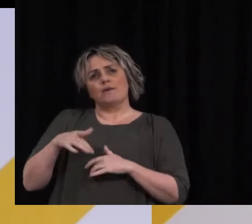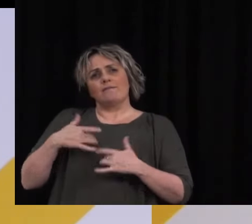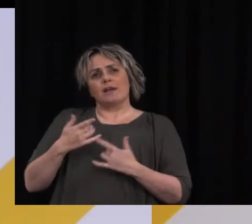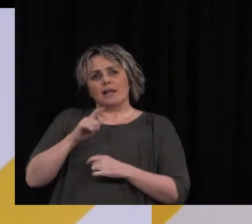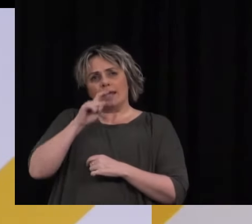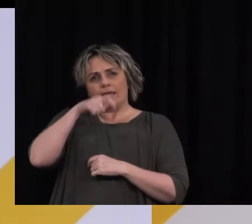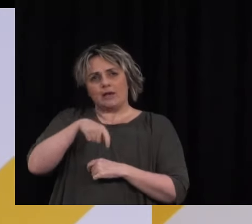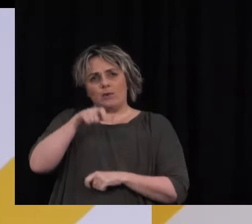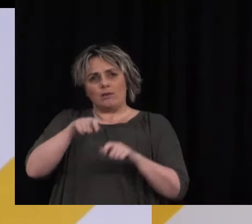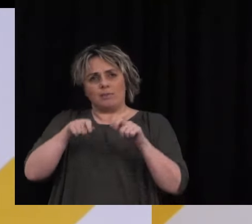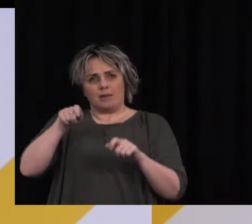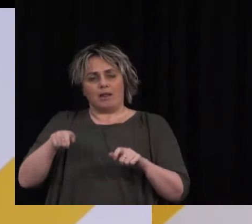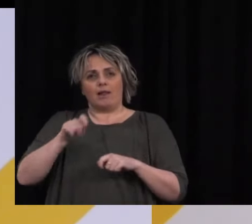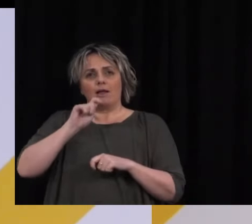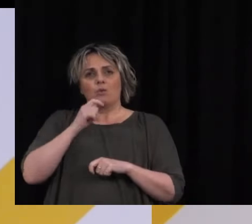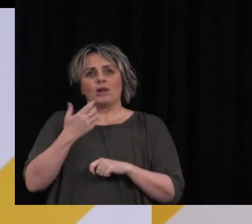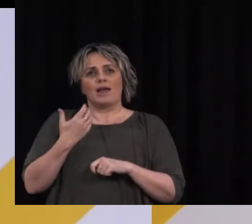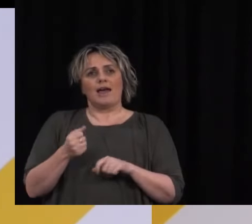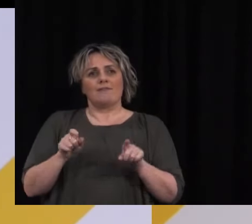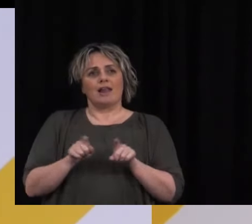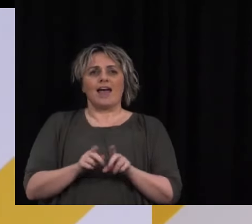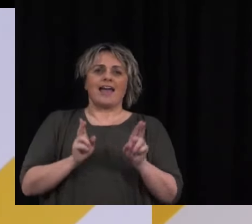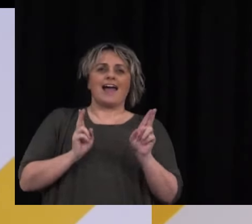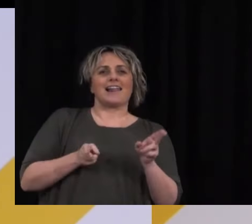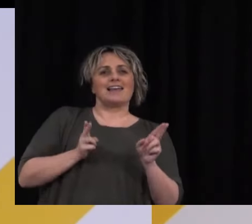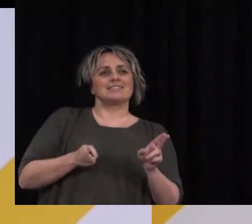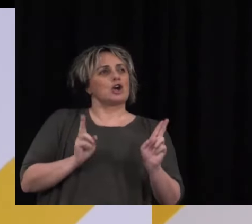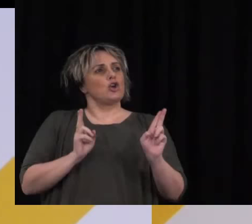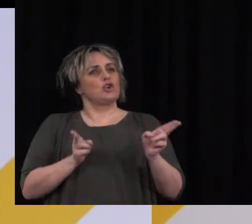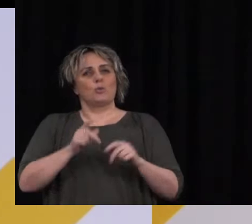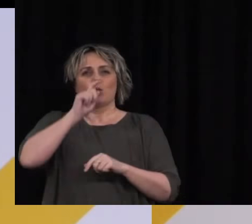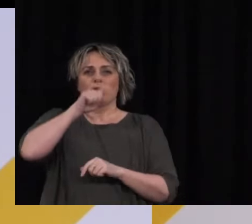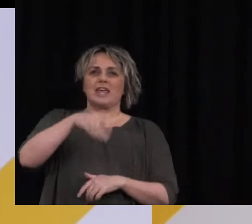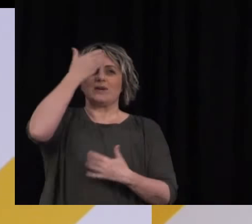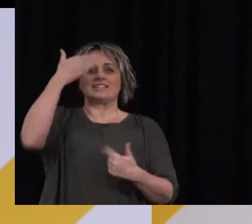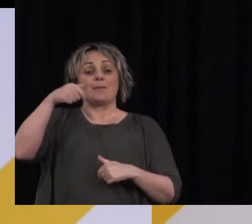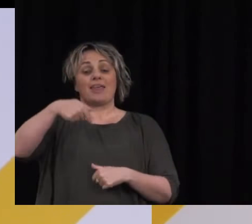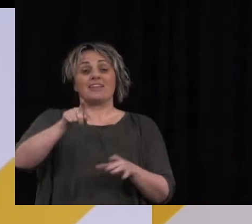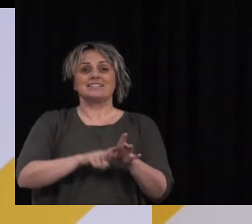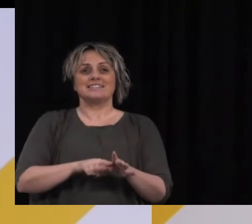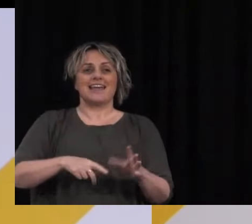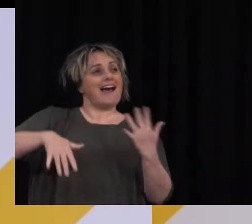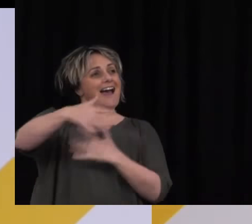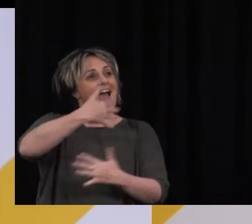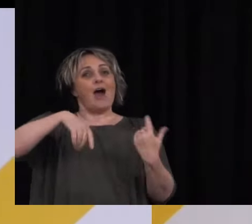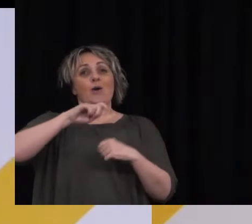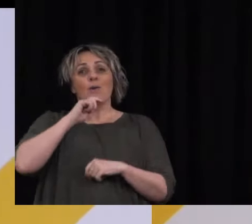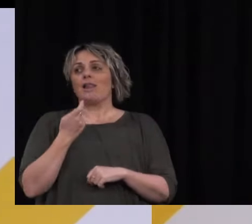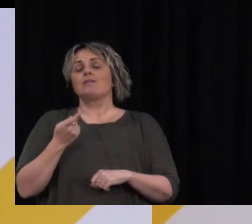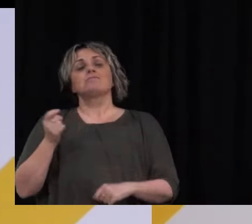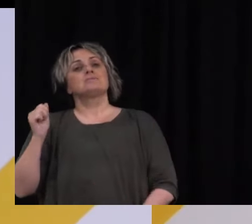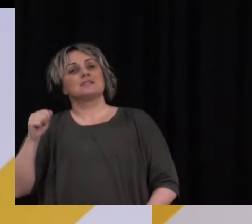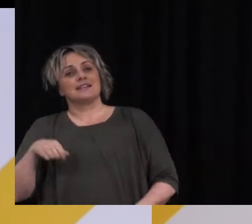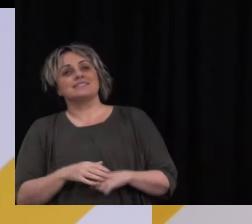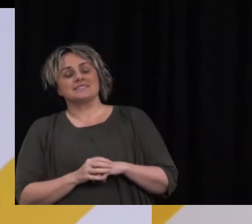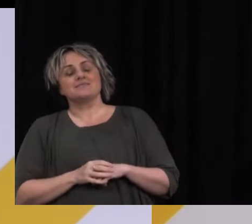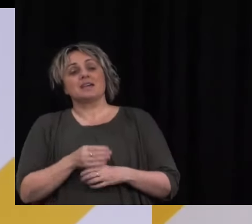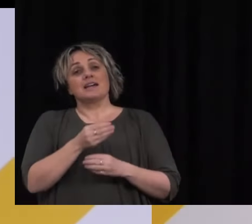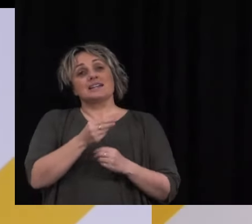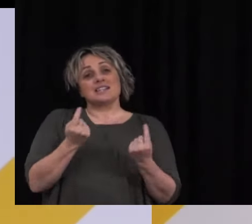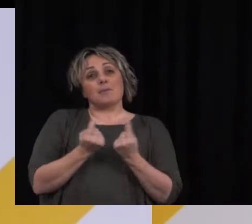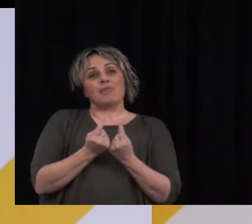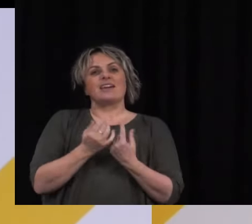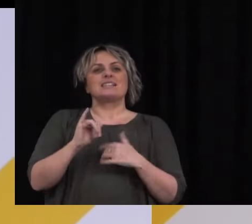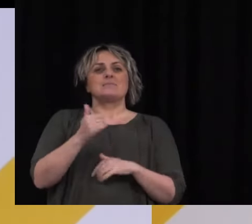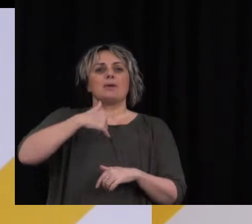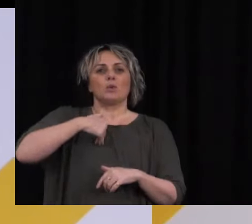having a classic Kiwi summer this year? Yes. Yes. There are some things that we might have to